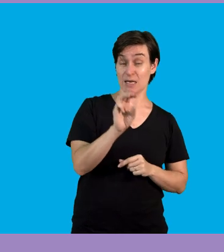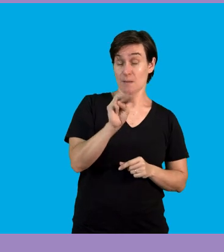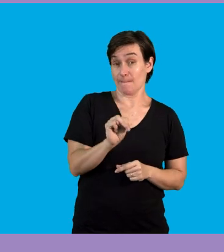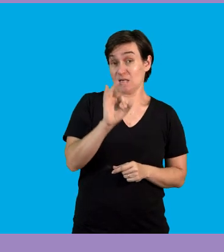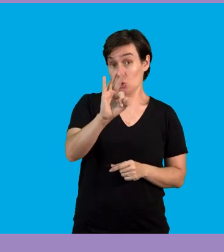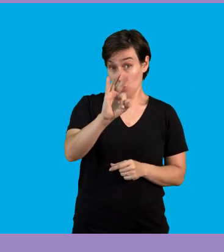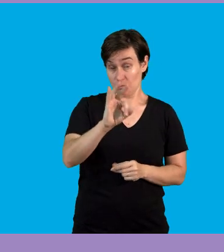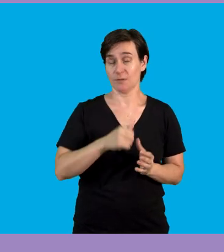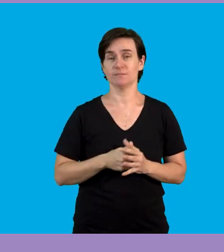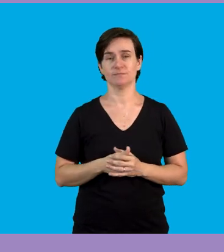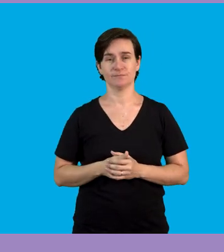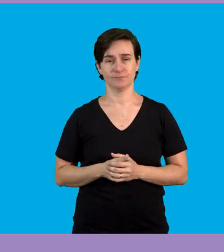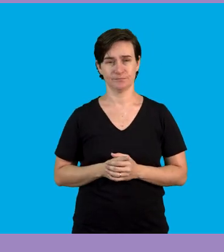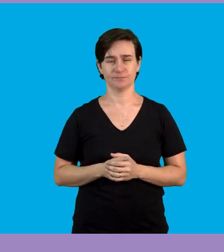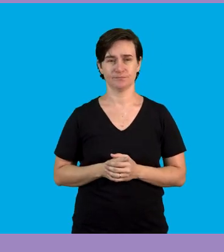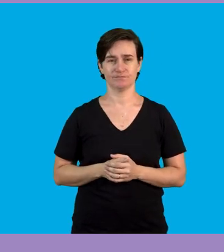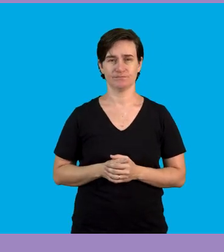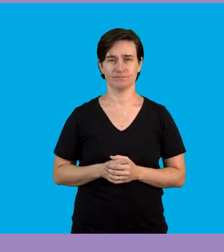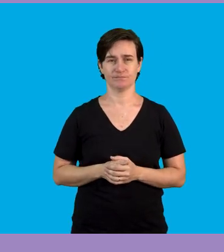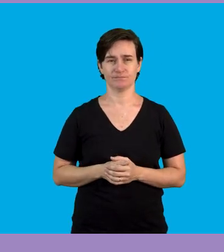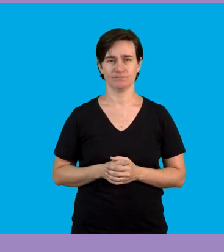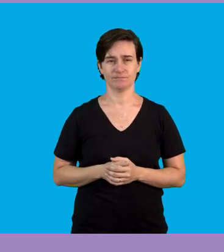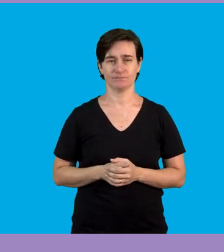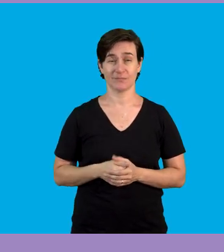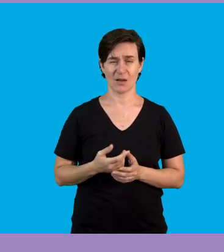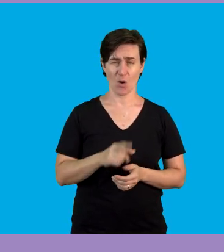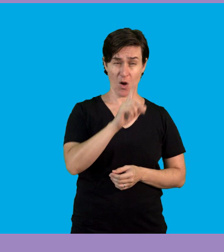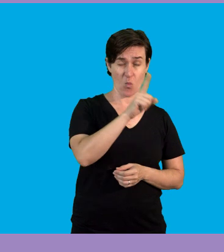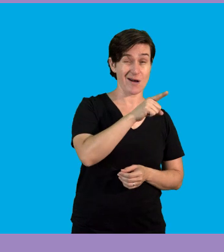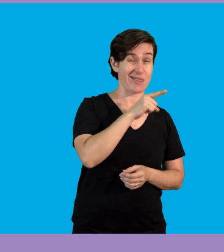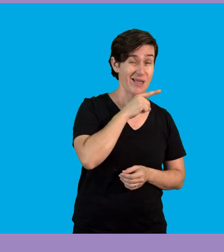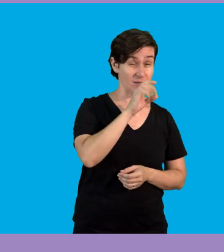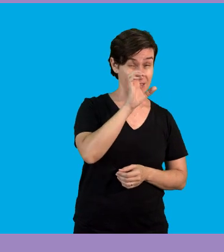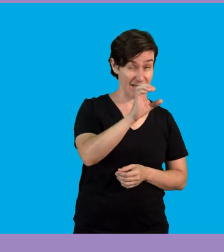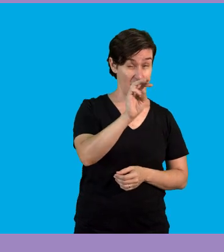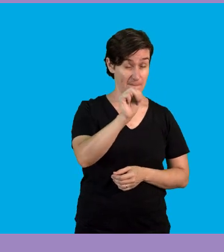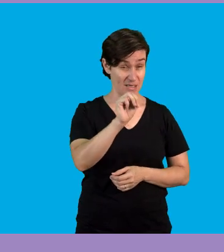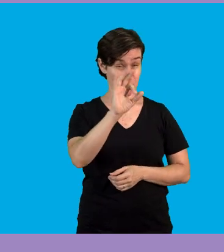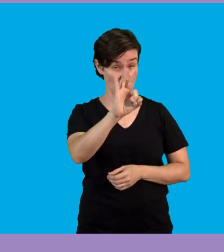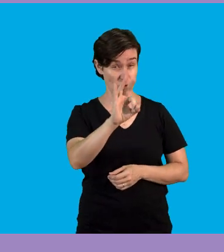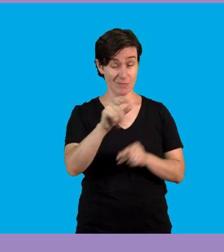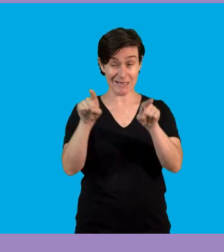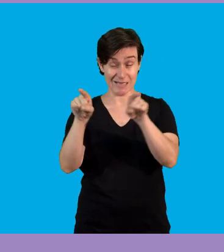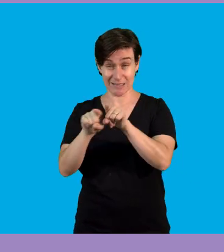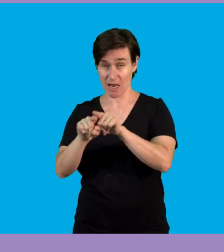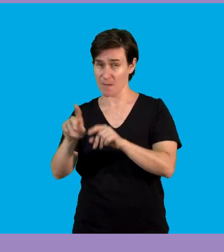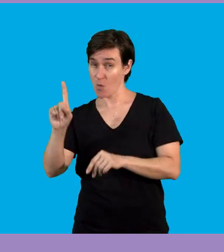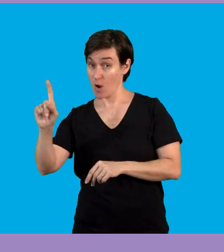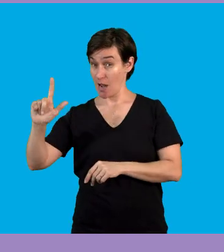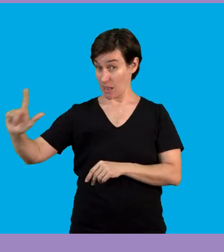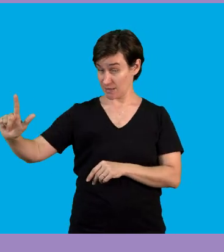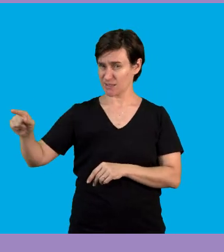3,267 centimeters cubed. Now if 1,000 centimeters cubed is equals to 1